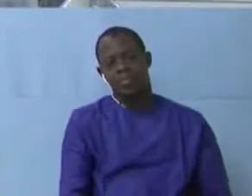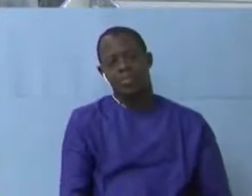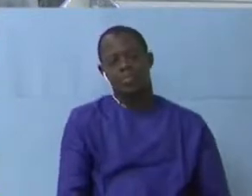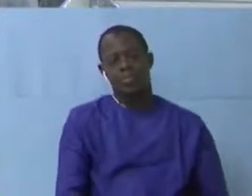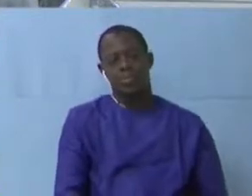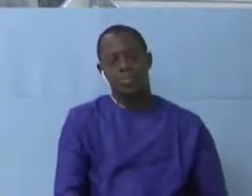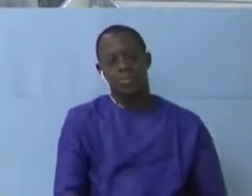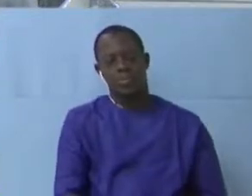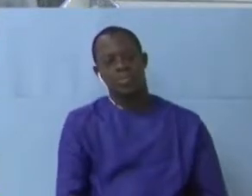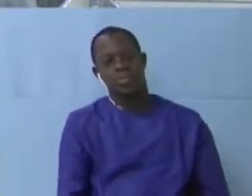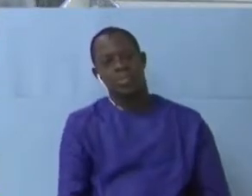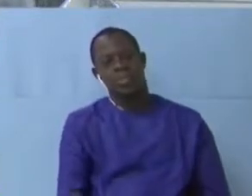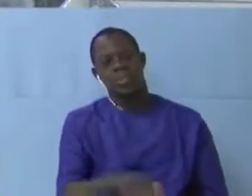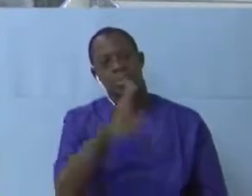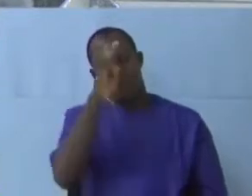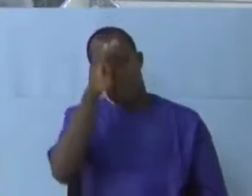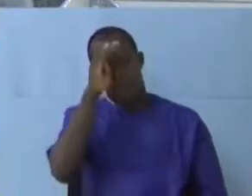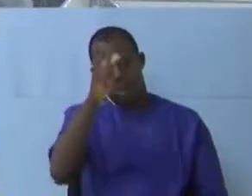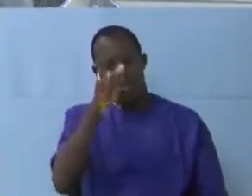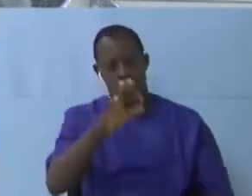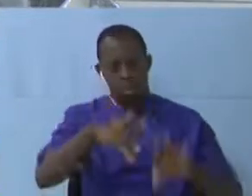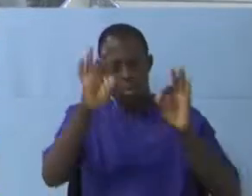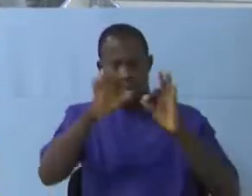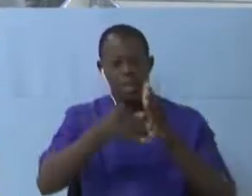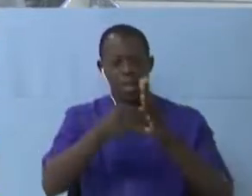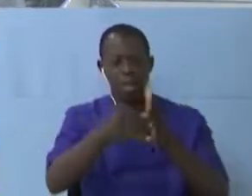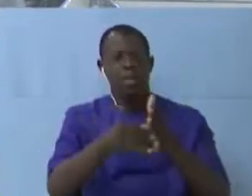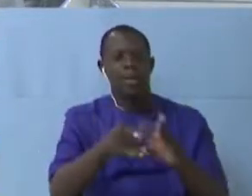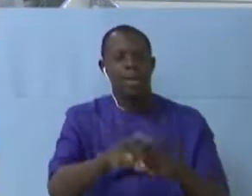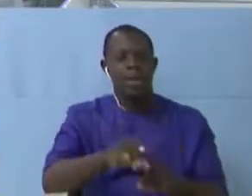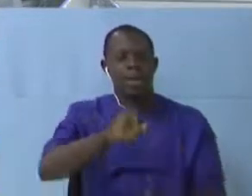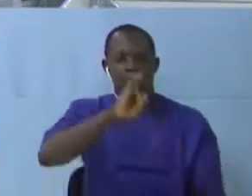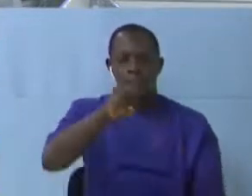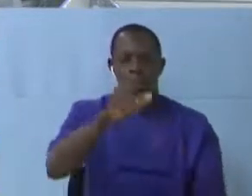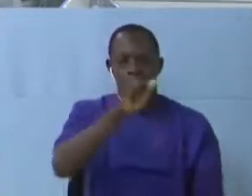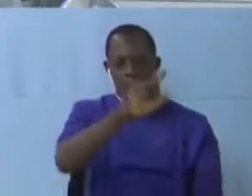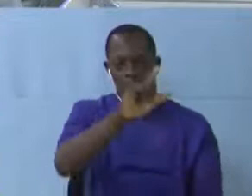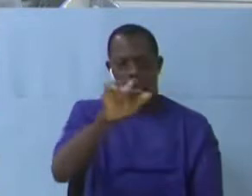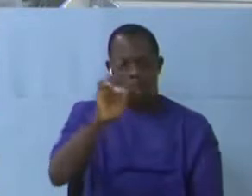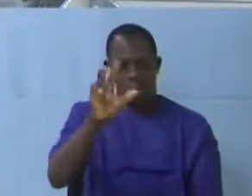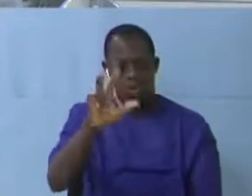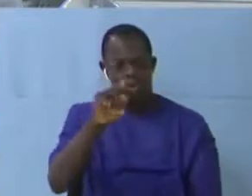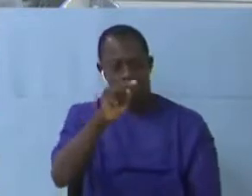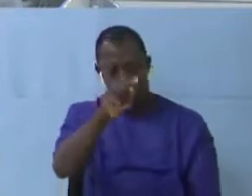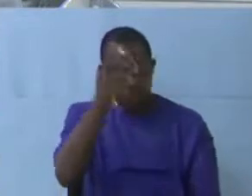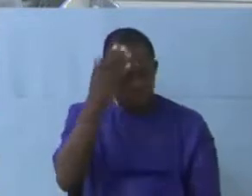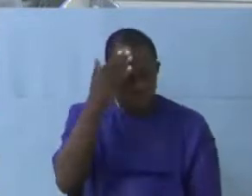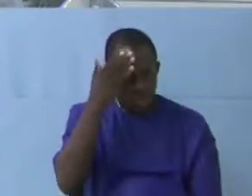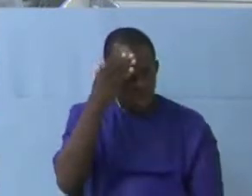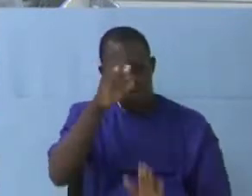Thank you, Imam. You know, constitutions are made by people, so